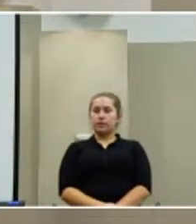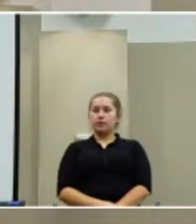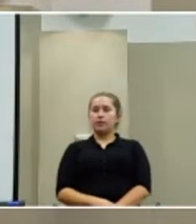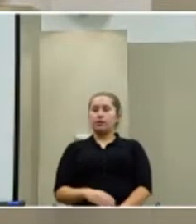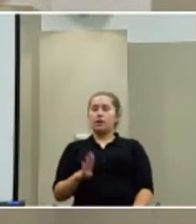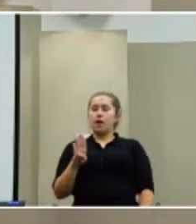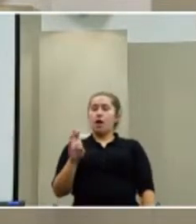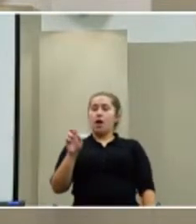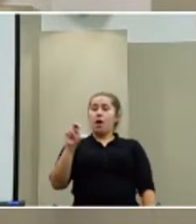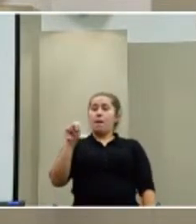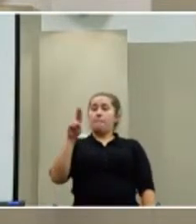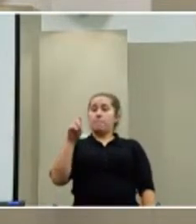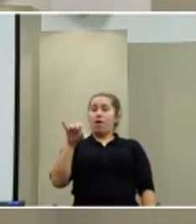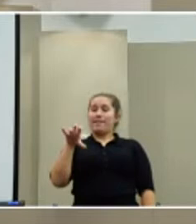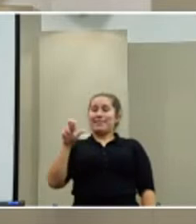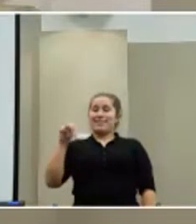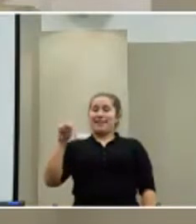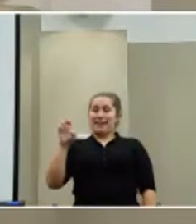Bonnie Line Swear.